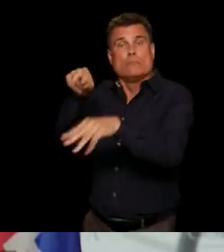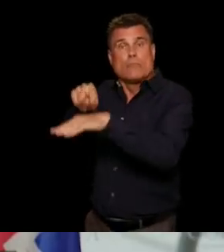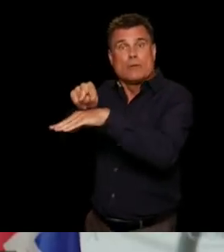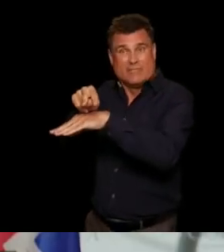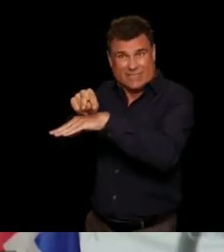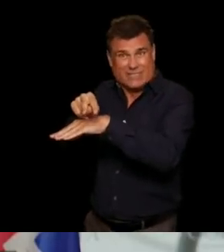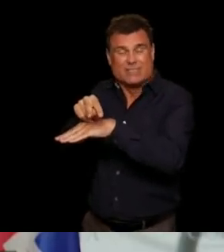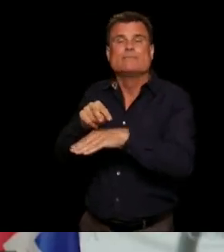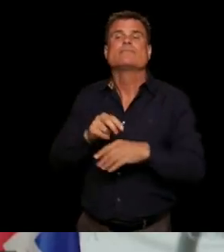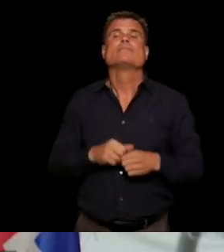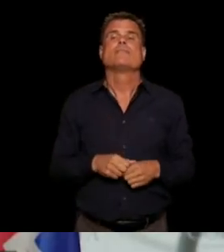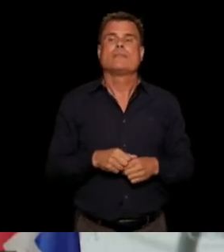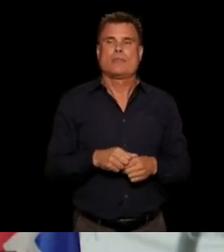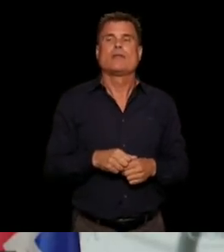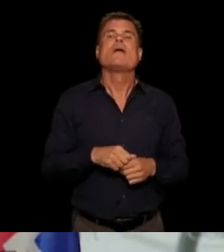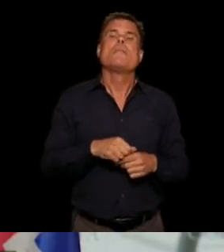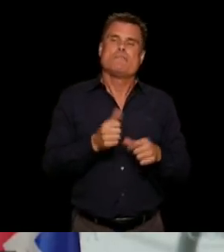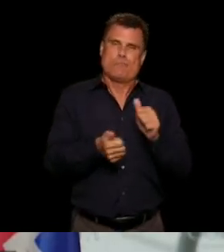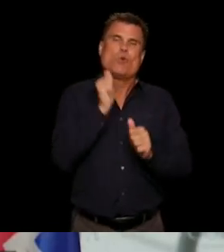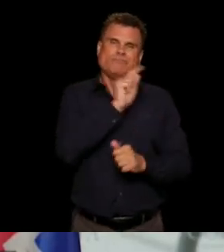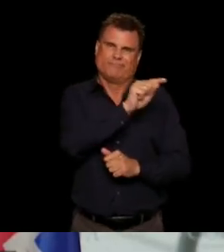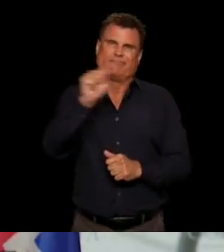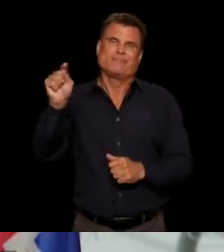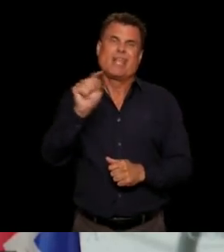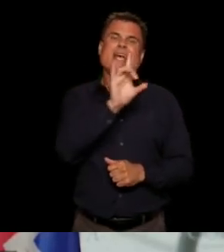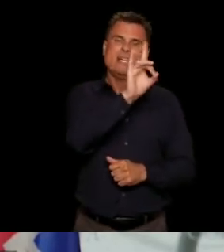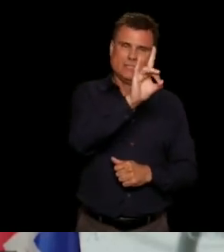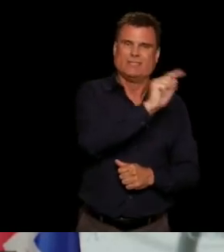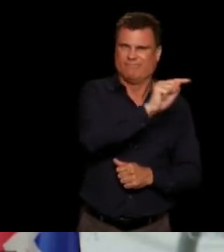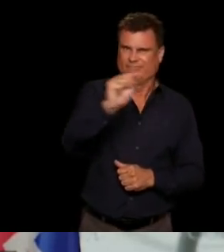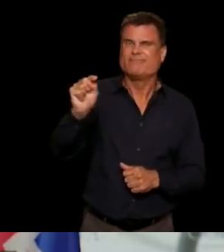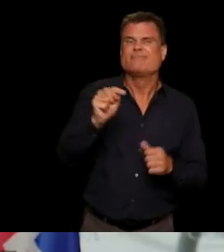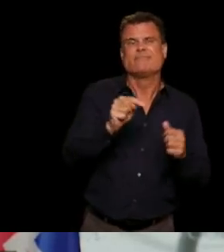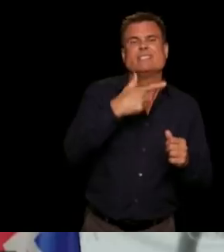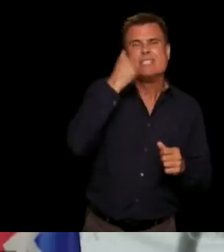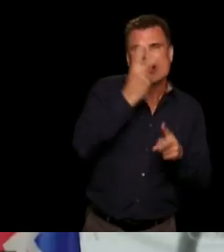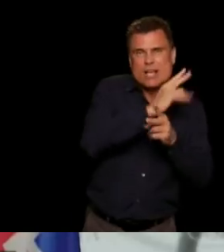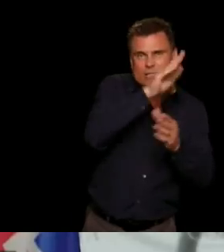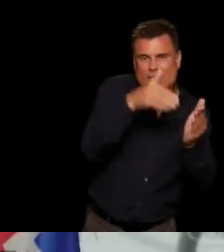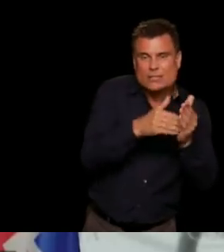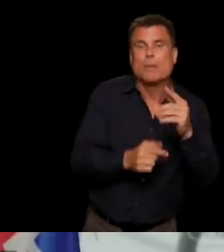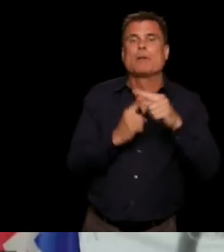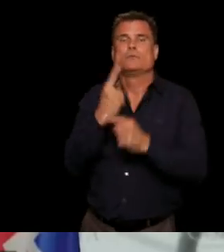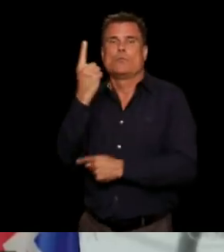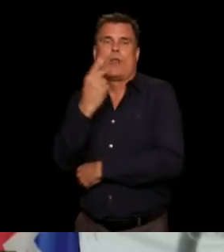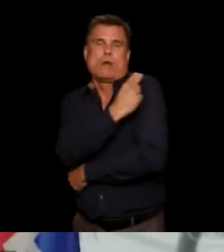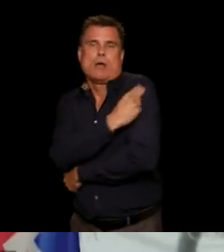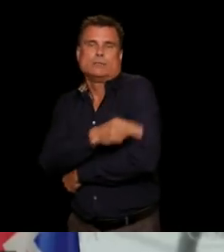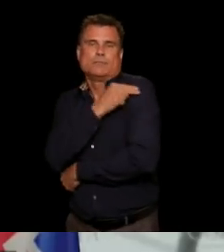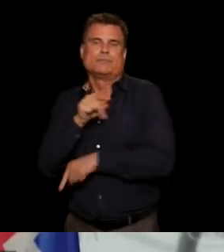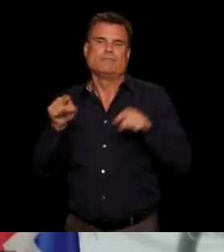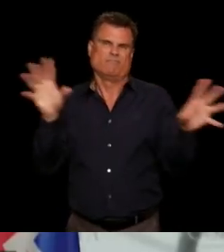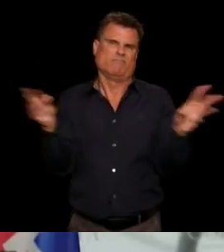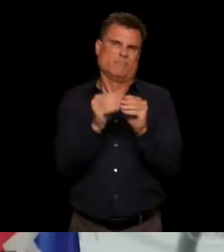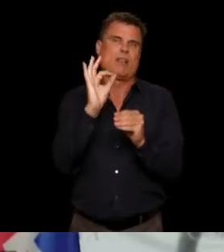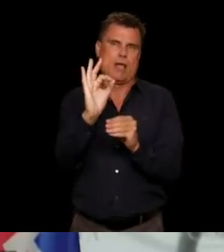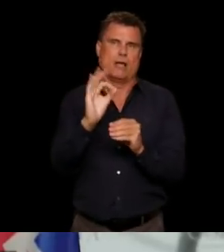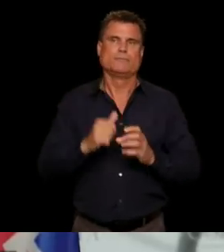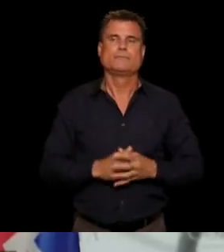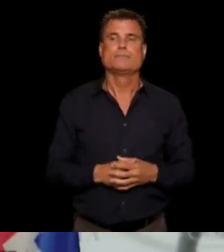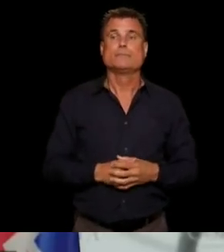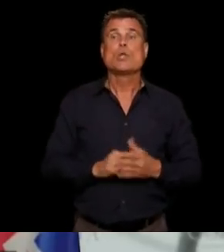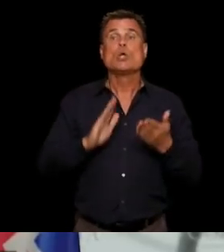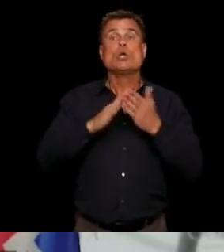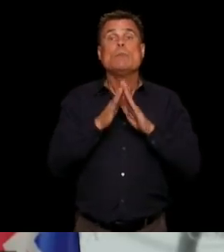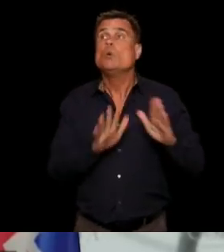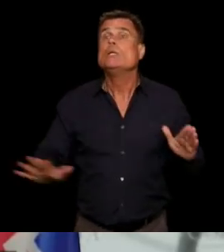8 of those are in long-term care facilities or in assisted living, and 1 is in acute care. Among community outbreaks, there